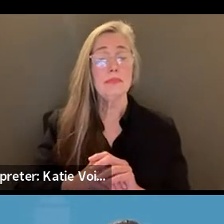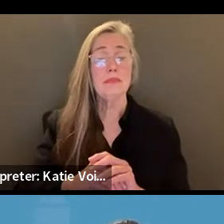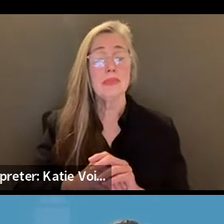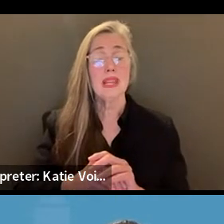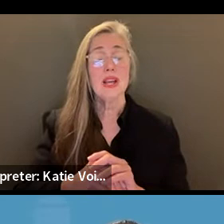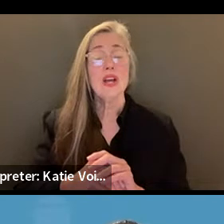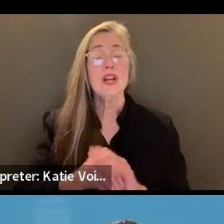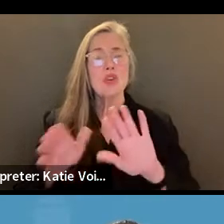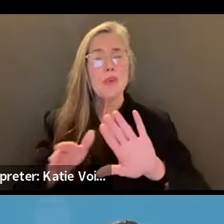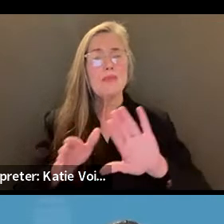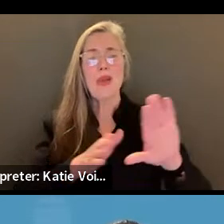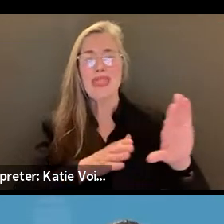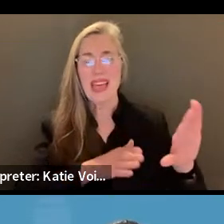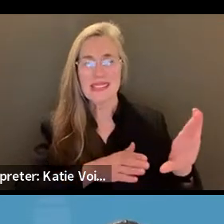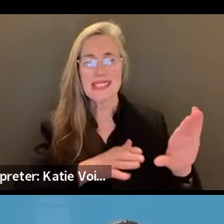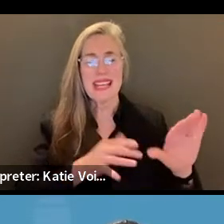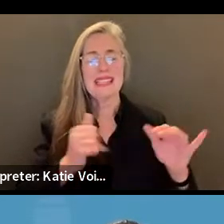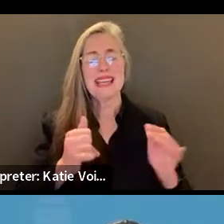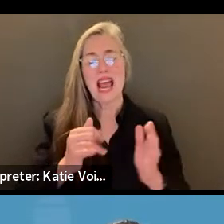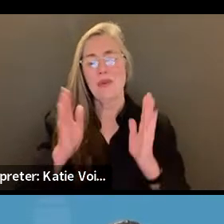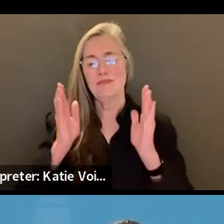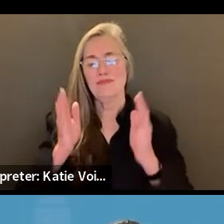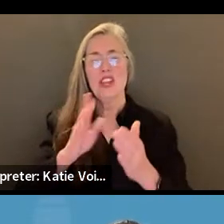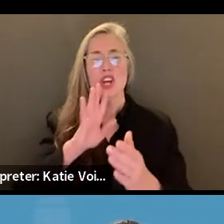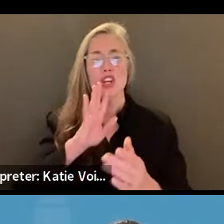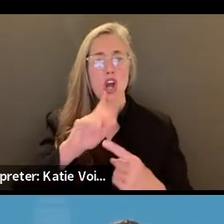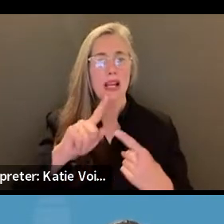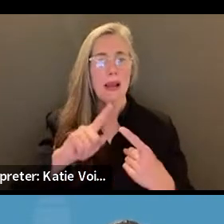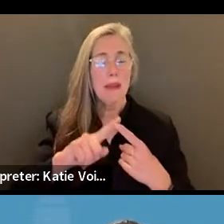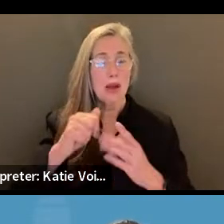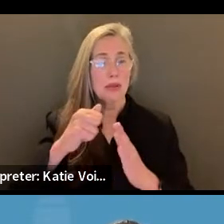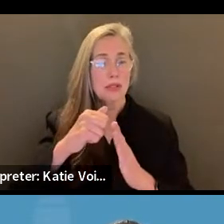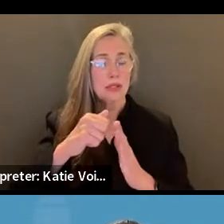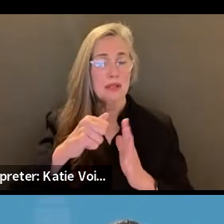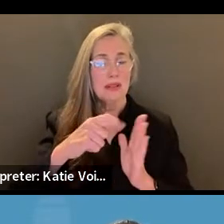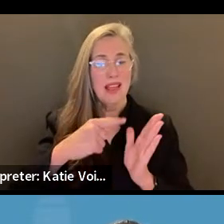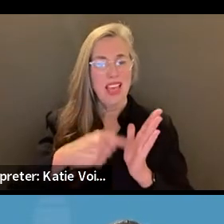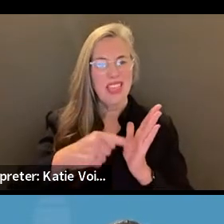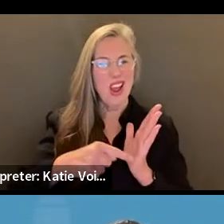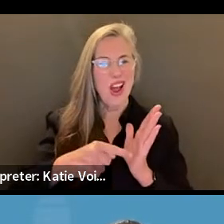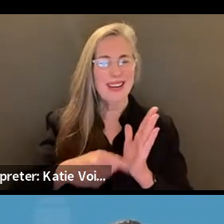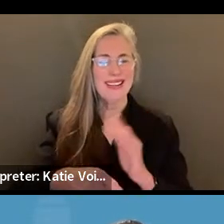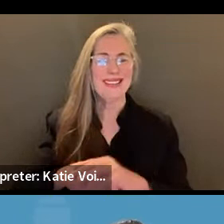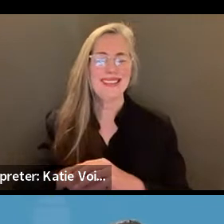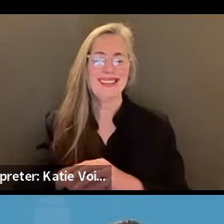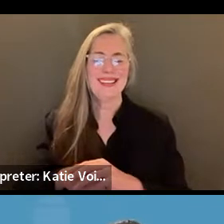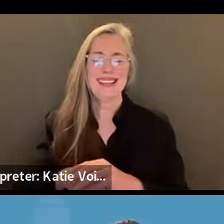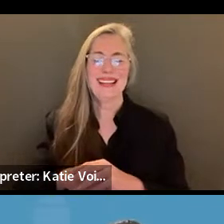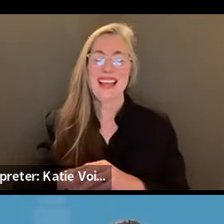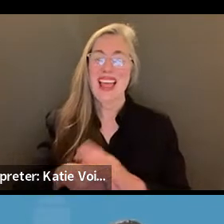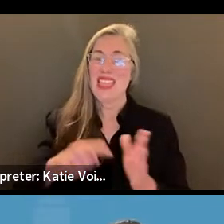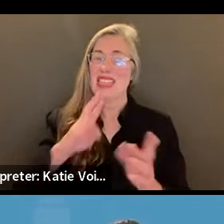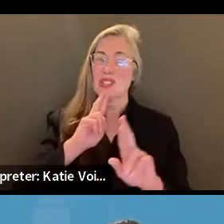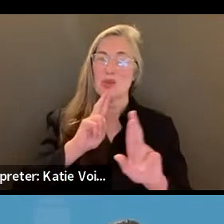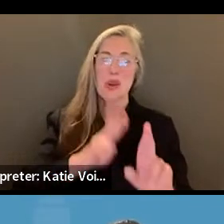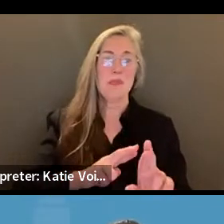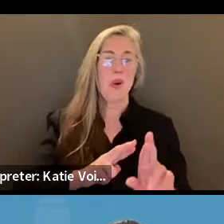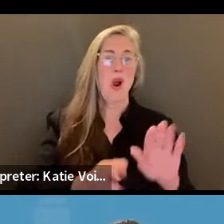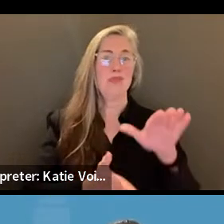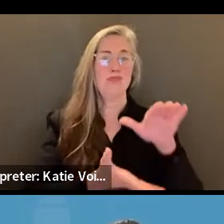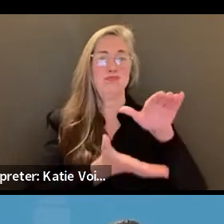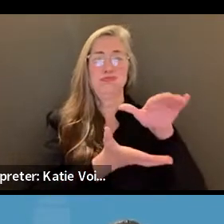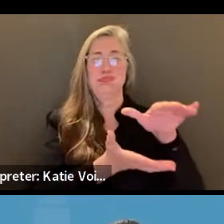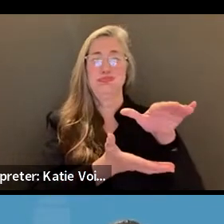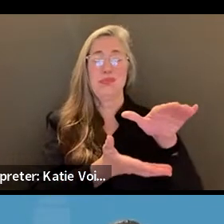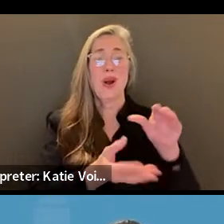let's talk a little bit about the audit. And, there's 100+ pages in this report. It's voluminous, no doubt about